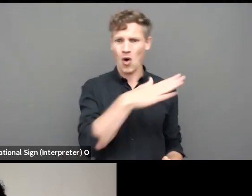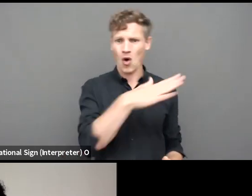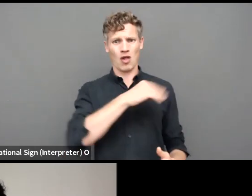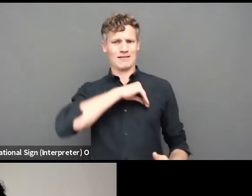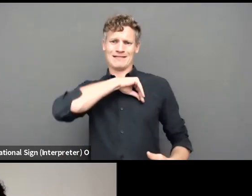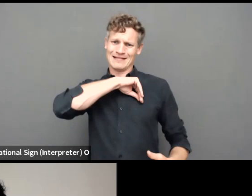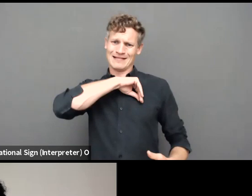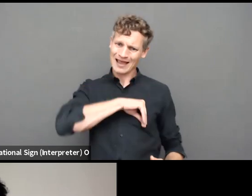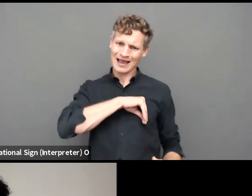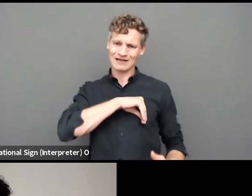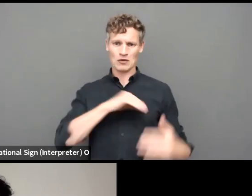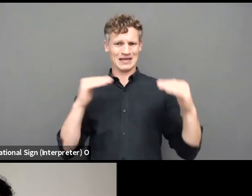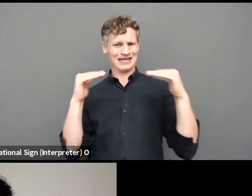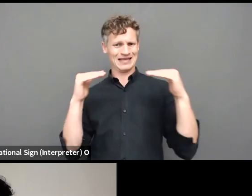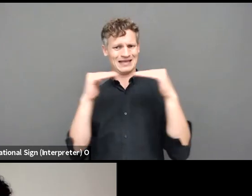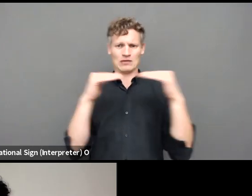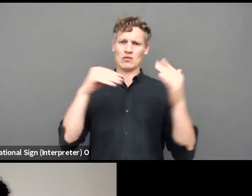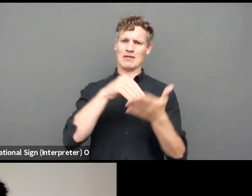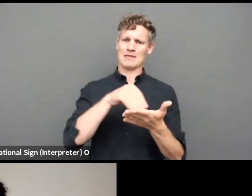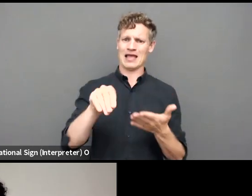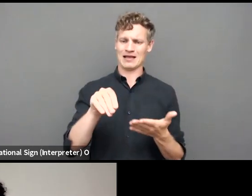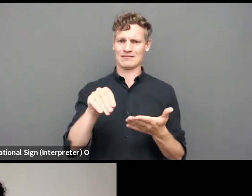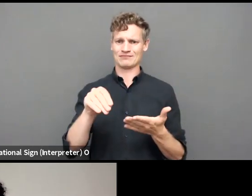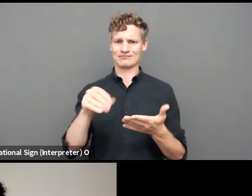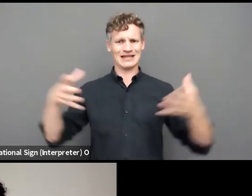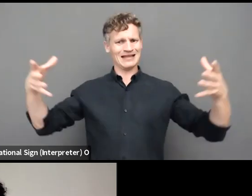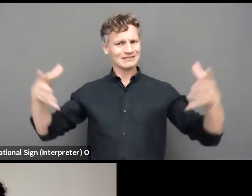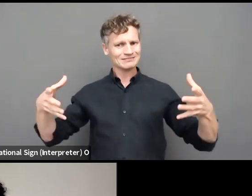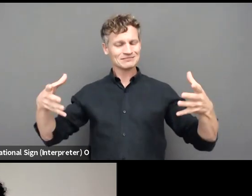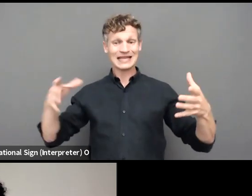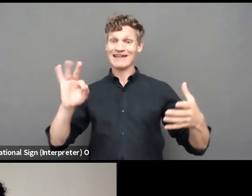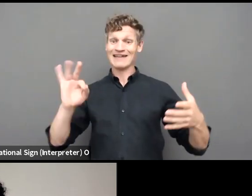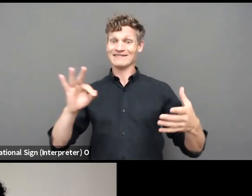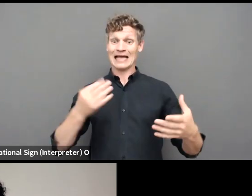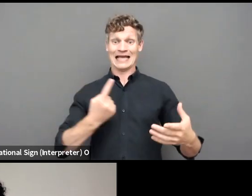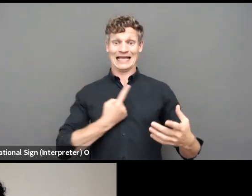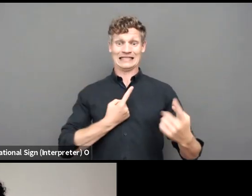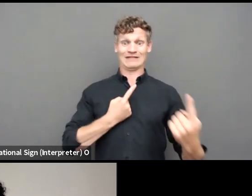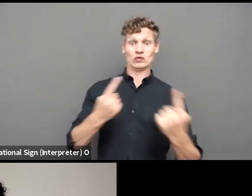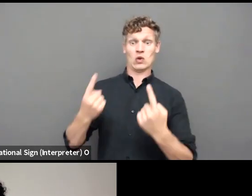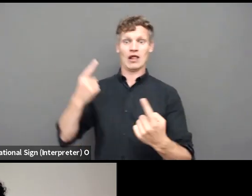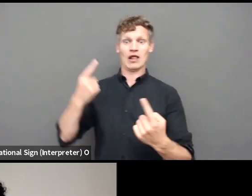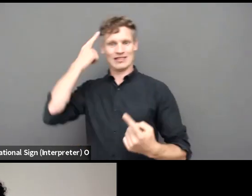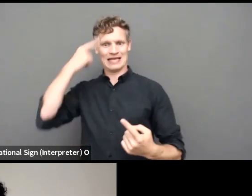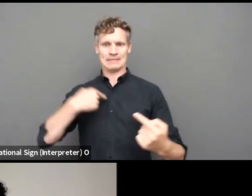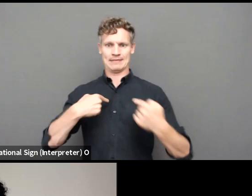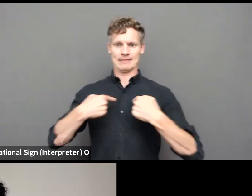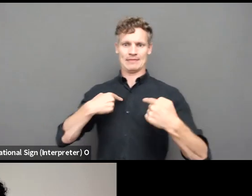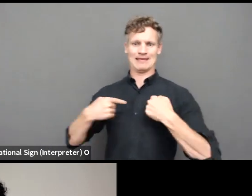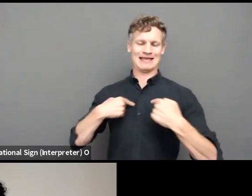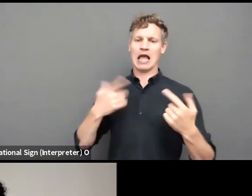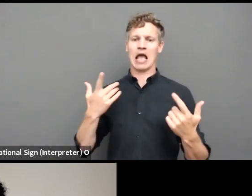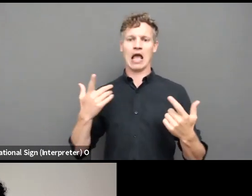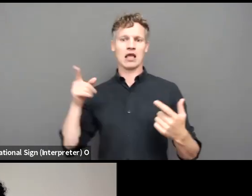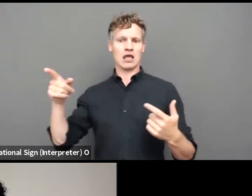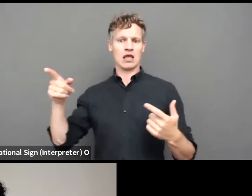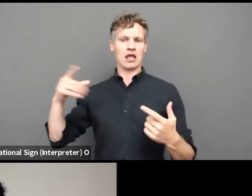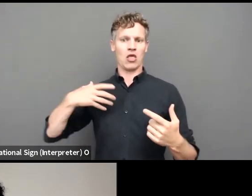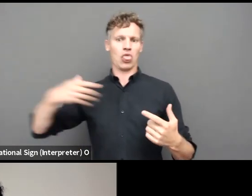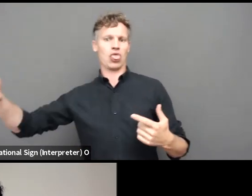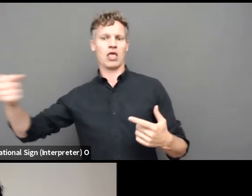collectively. Individually, that's not necessarily the case. And we do have to take into account and act